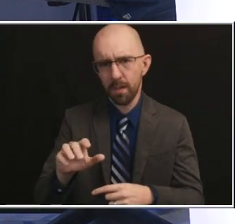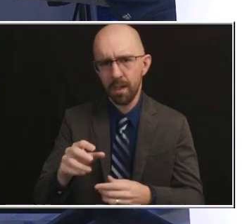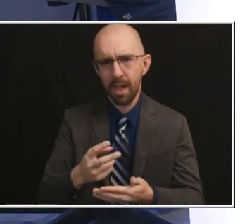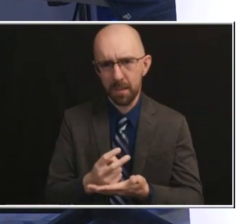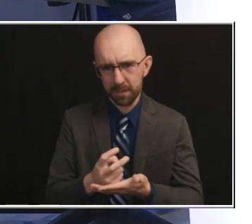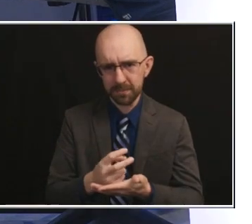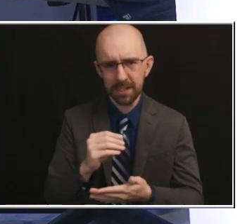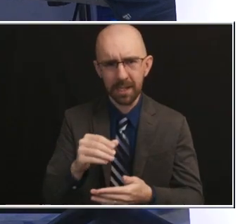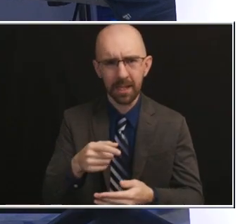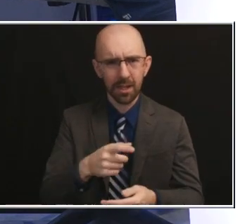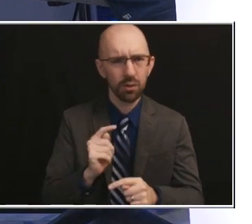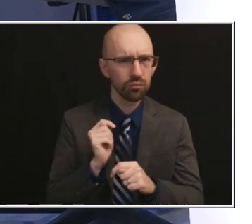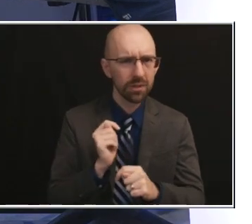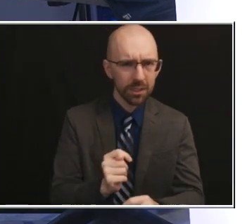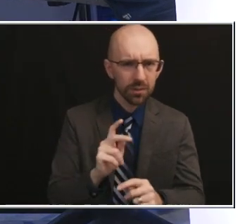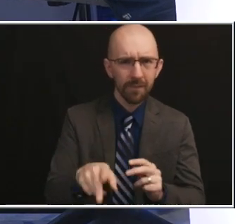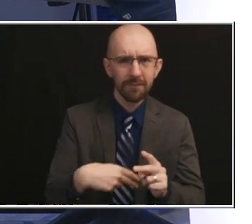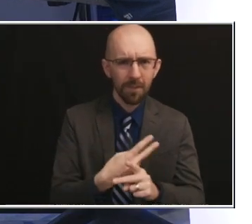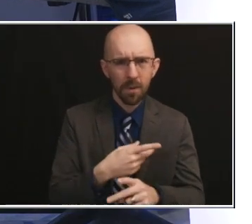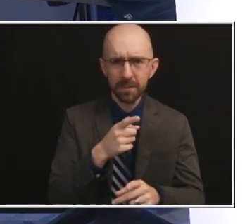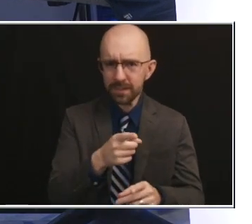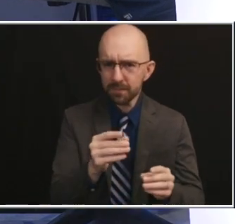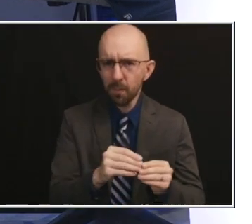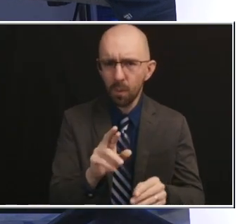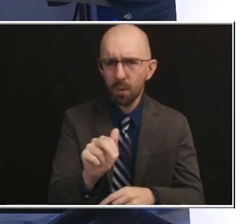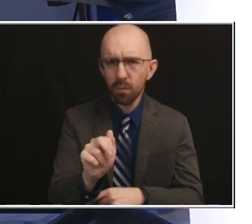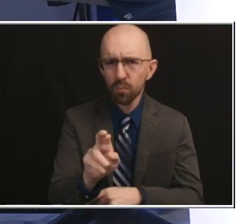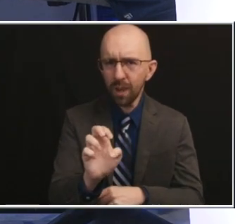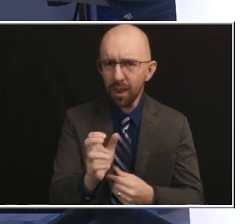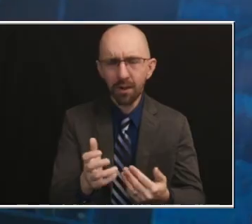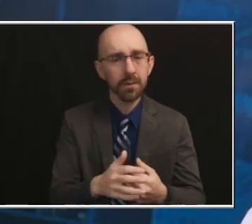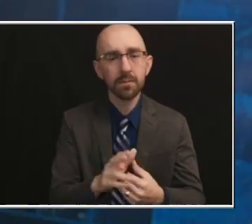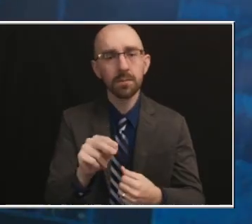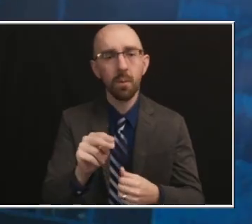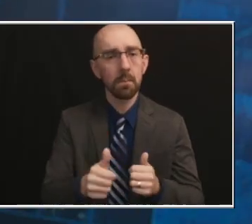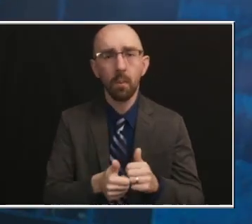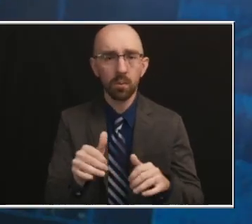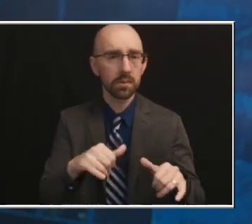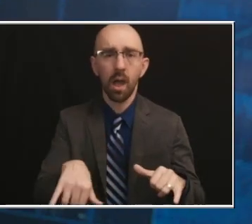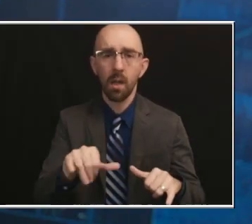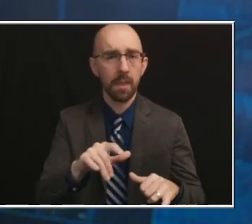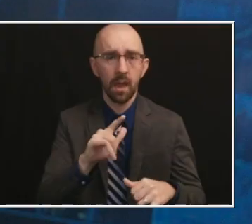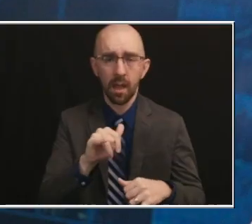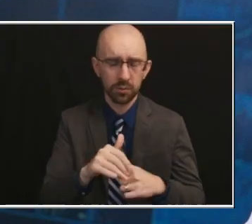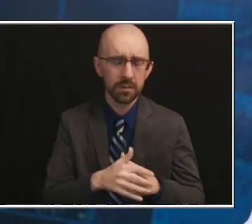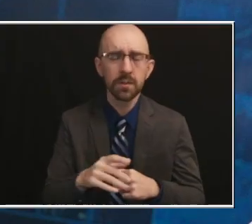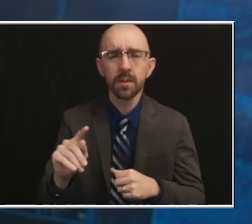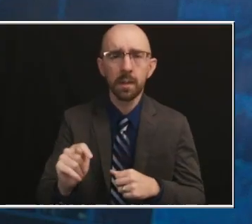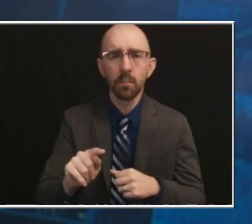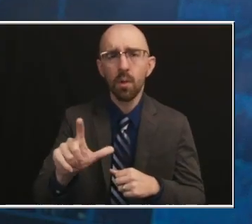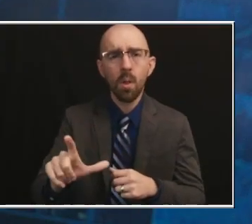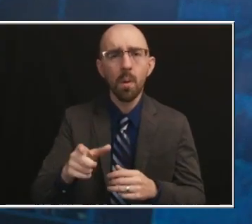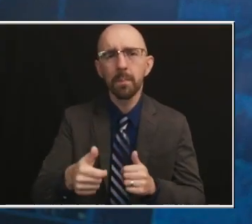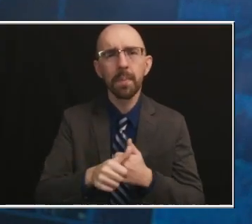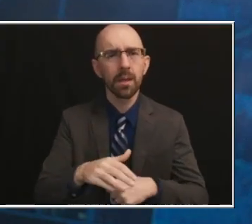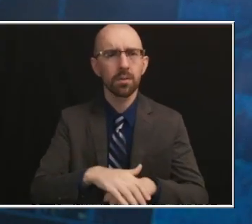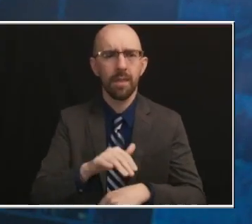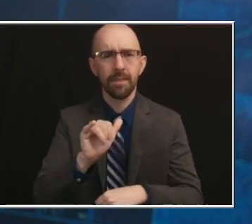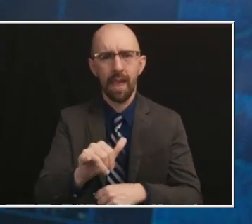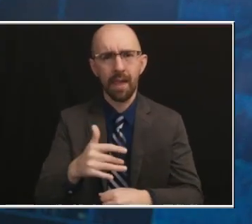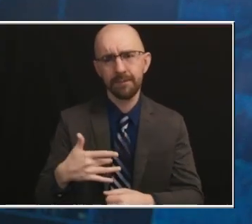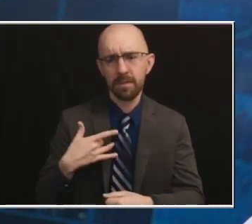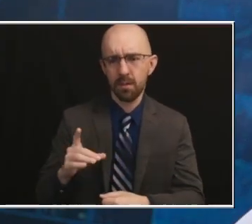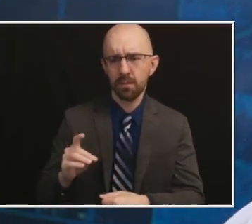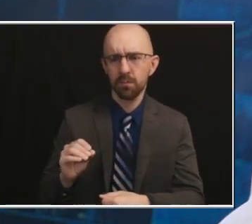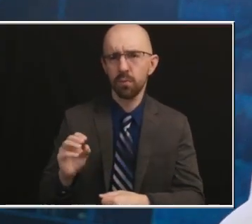a traditional form? Is this one more rare? No, actually, it's most common. So Okay. a temporal lobe, just based on that impending sense of doom he described,